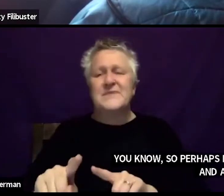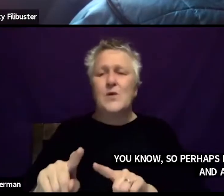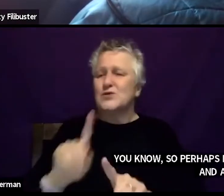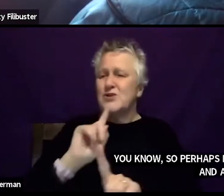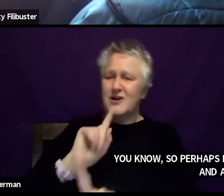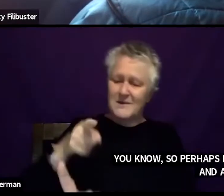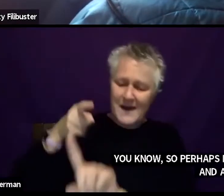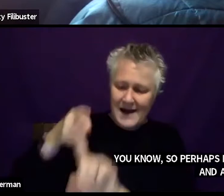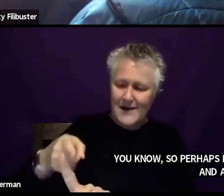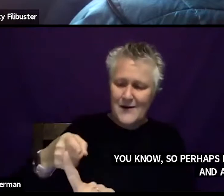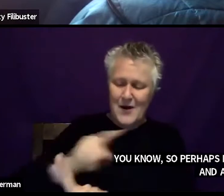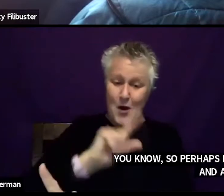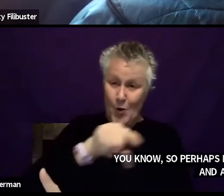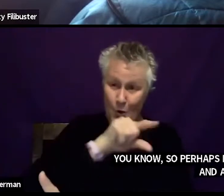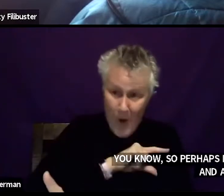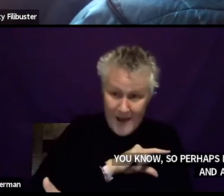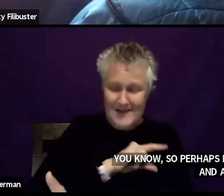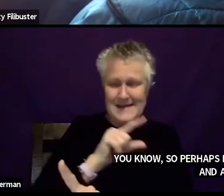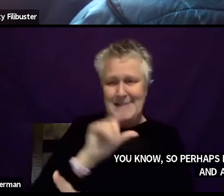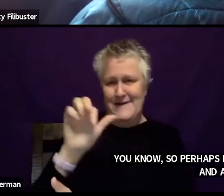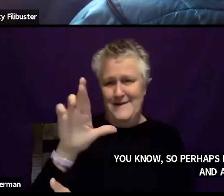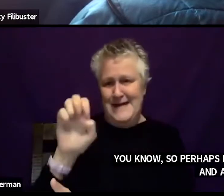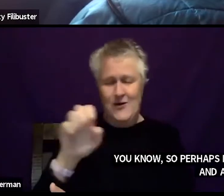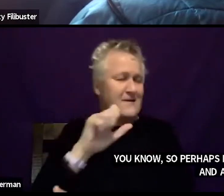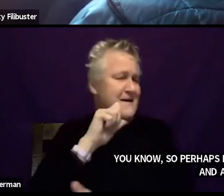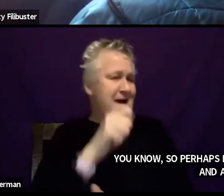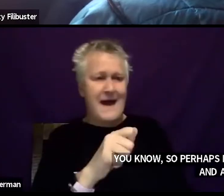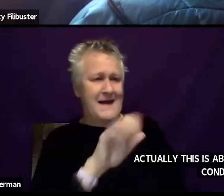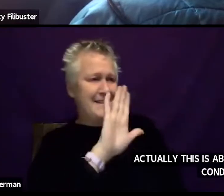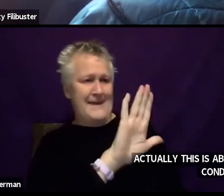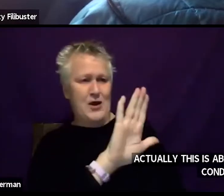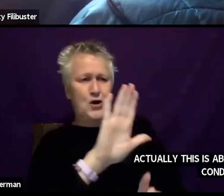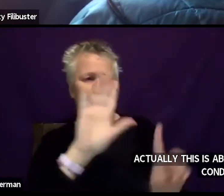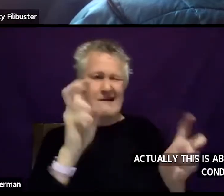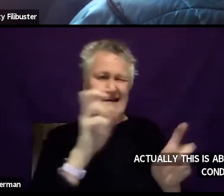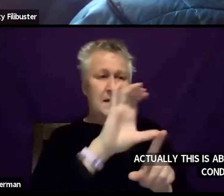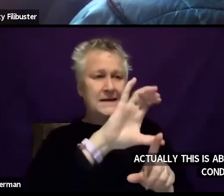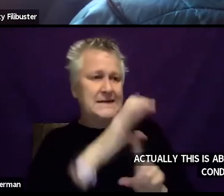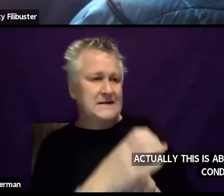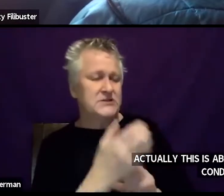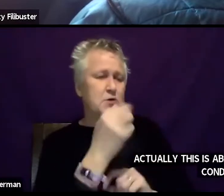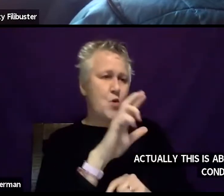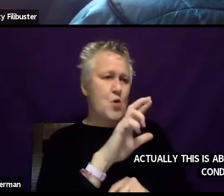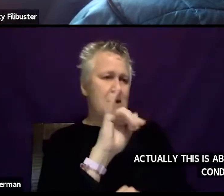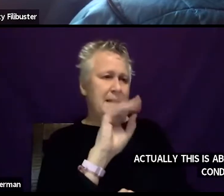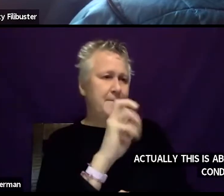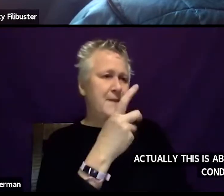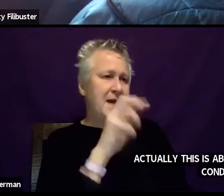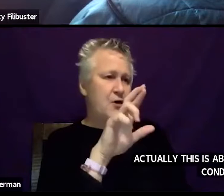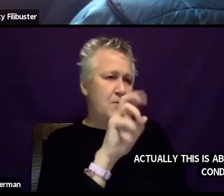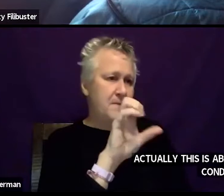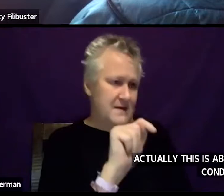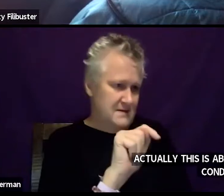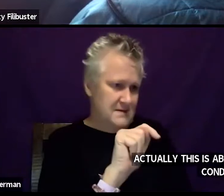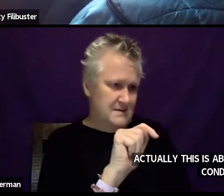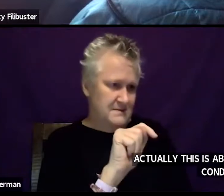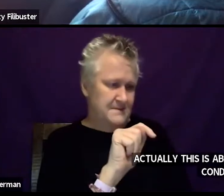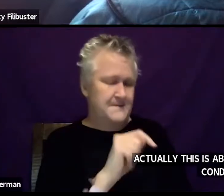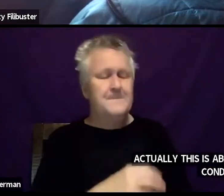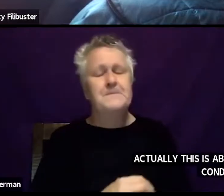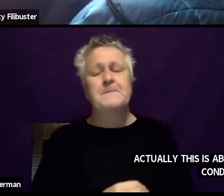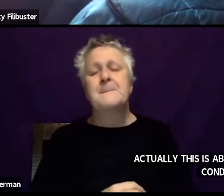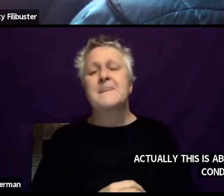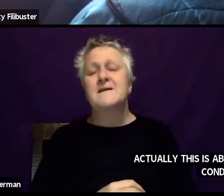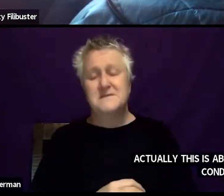about a condition or an impairment. And so that's brought up some real conversations in that area as well around, you